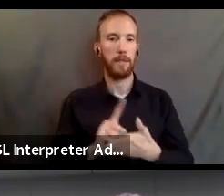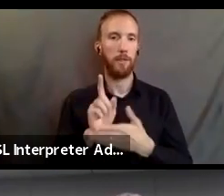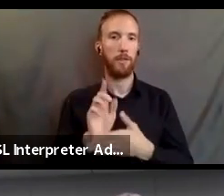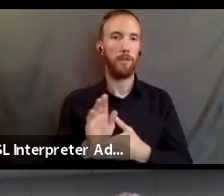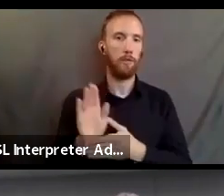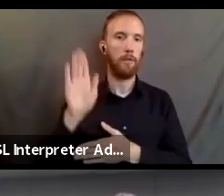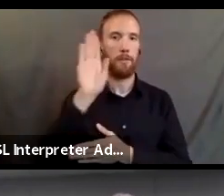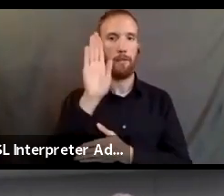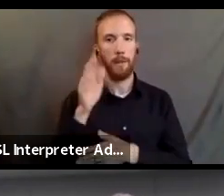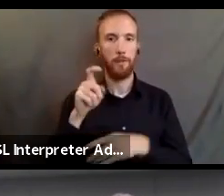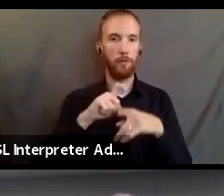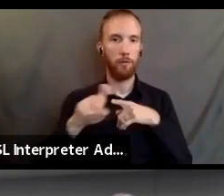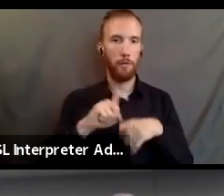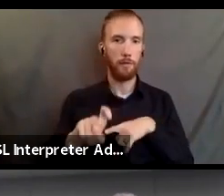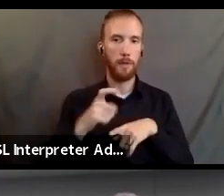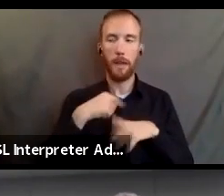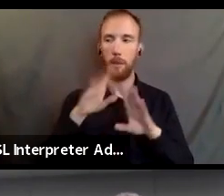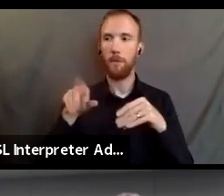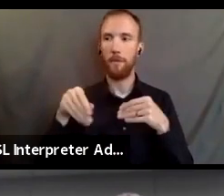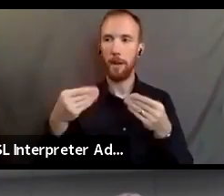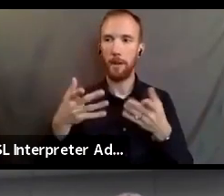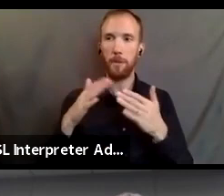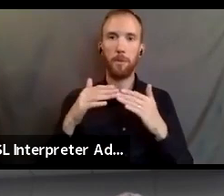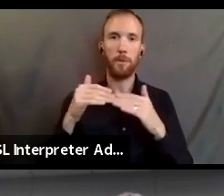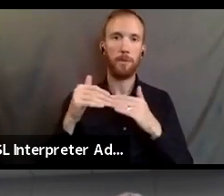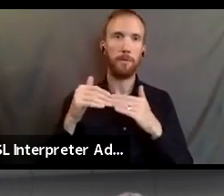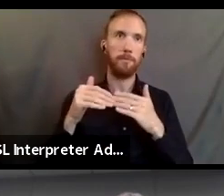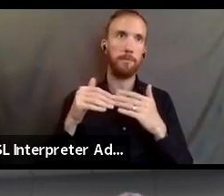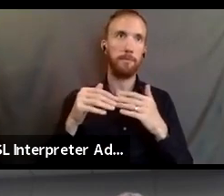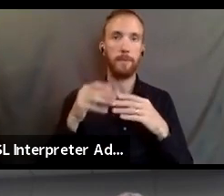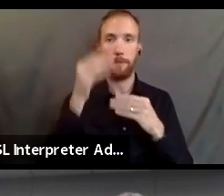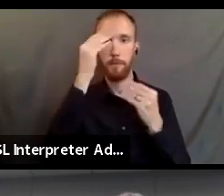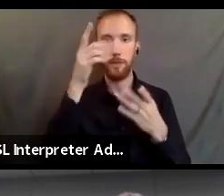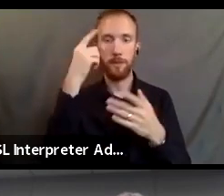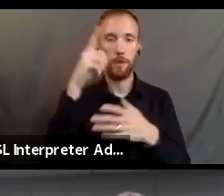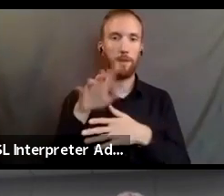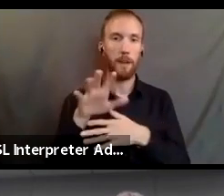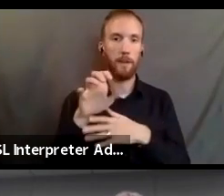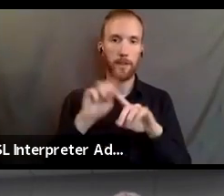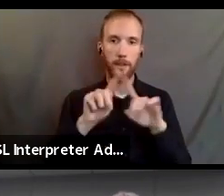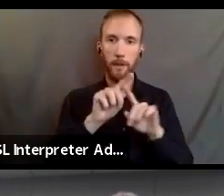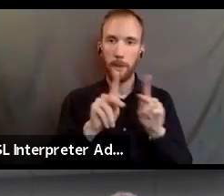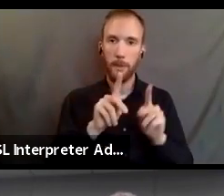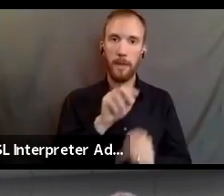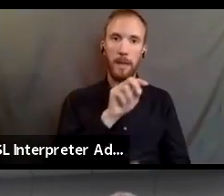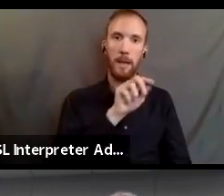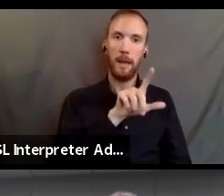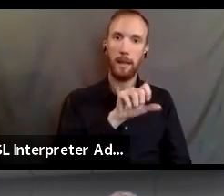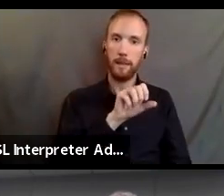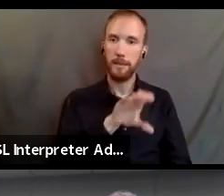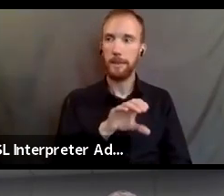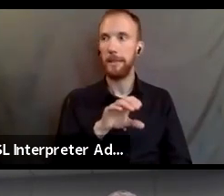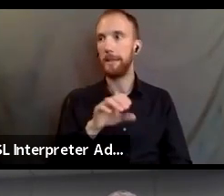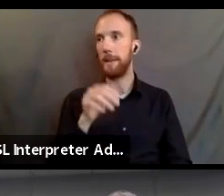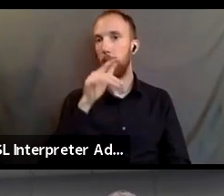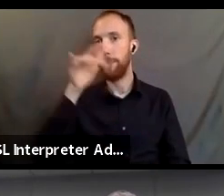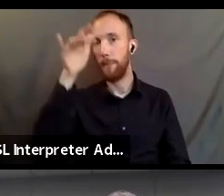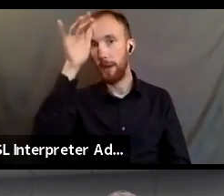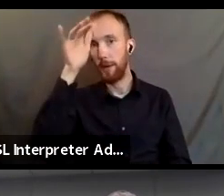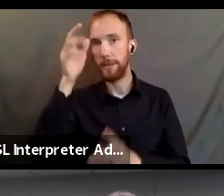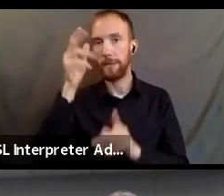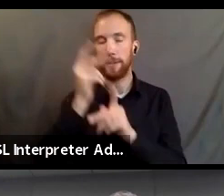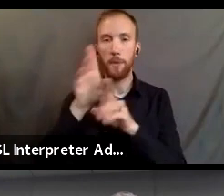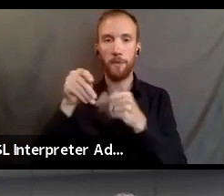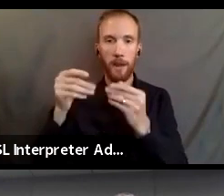attended by over 500 primary cps stakeholders lses parents caregivers community members